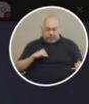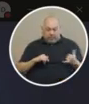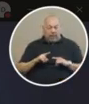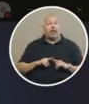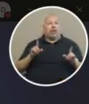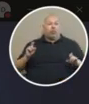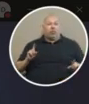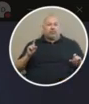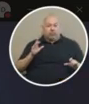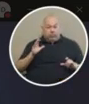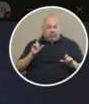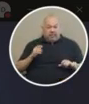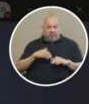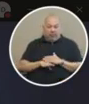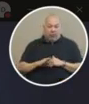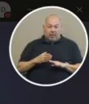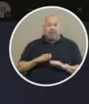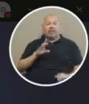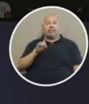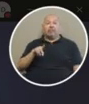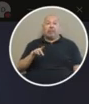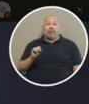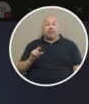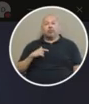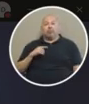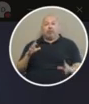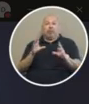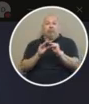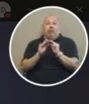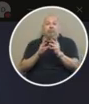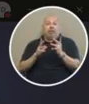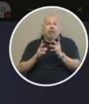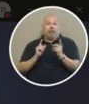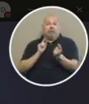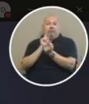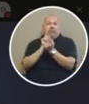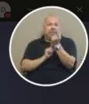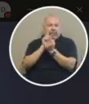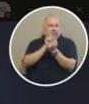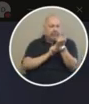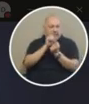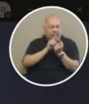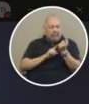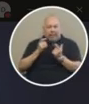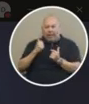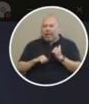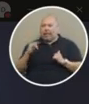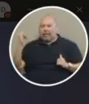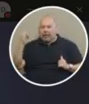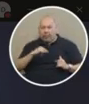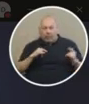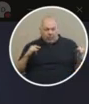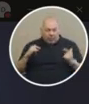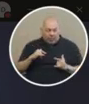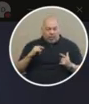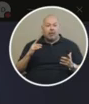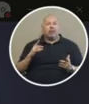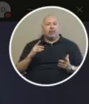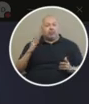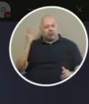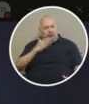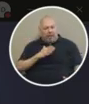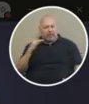is that DPS will actually be meeting the individuals that are flying in on any